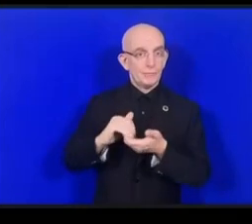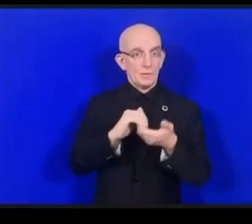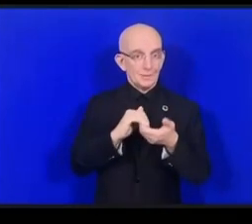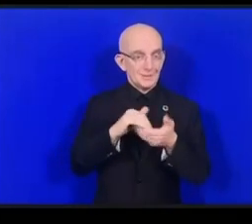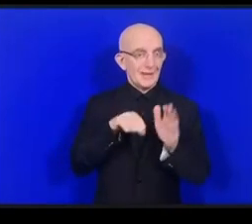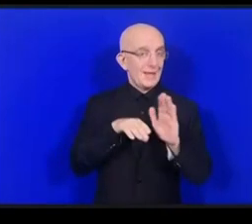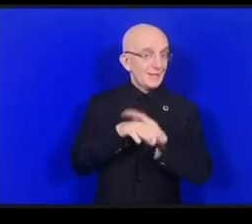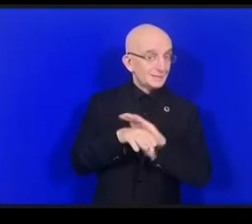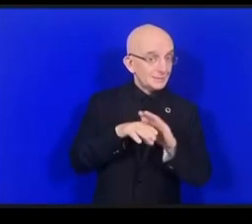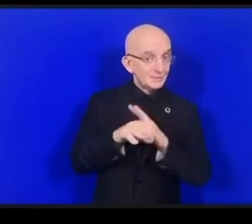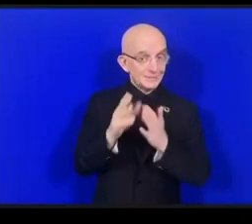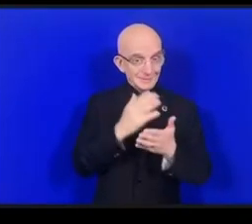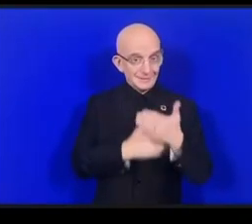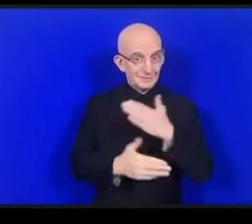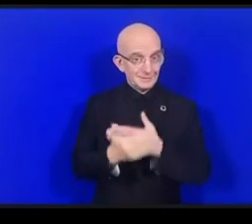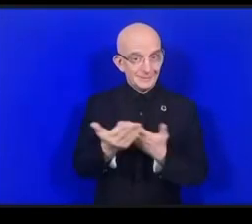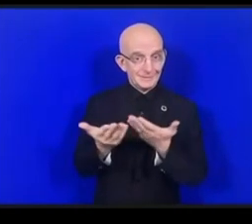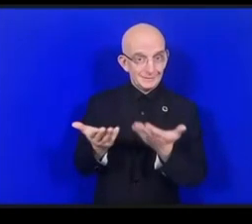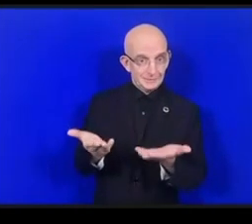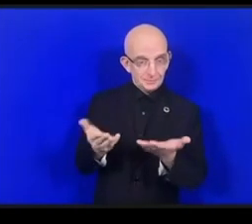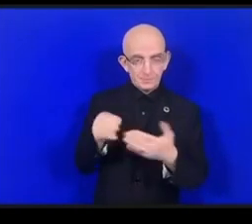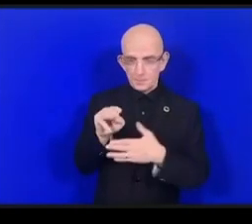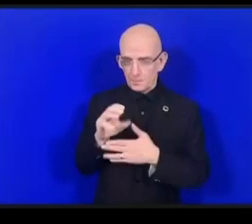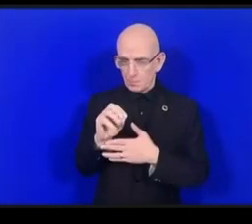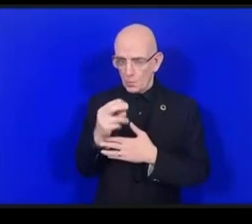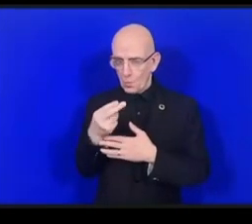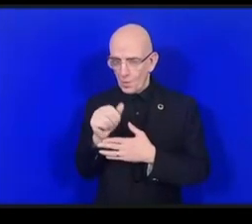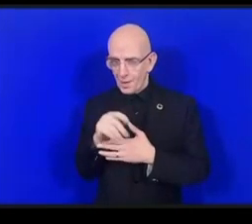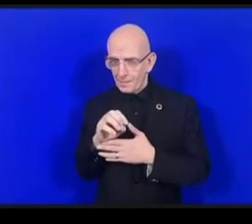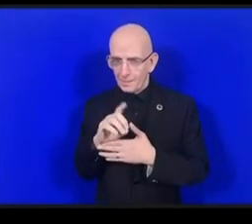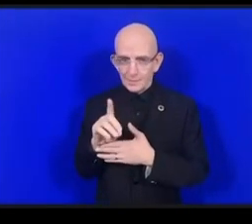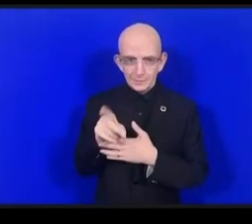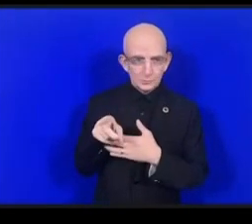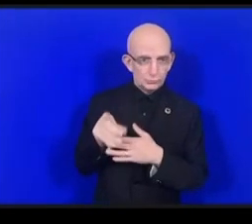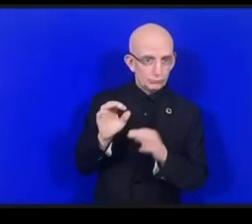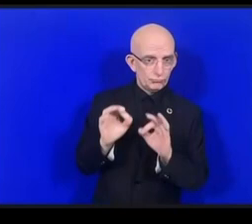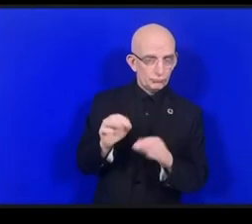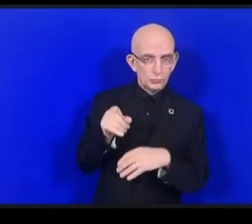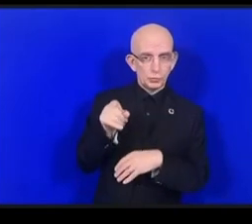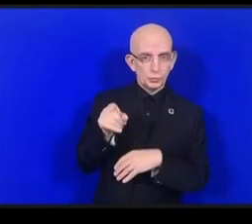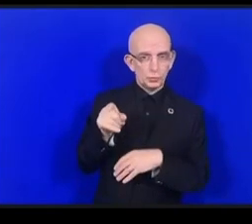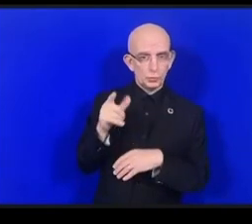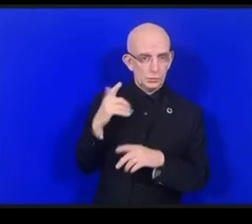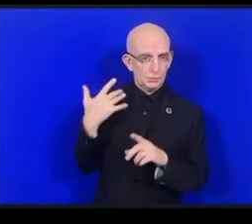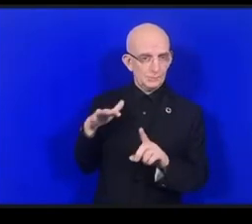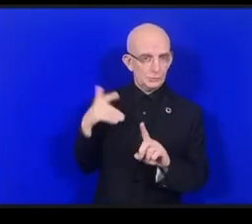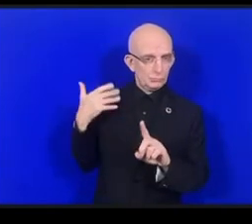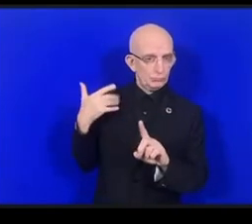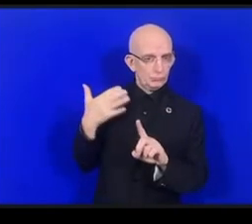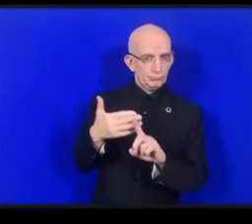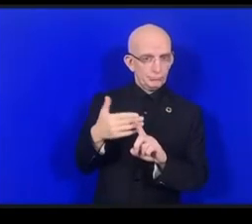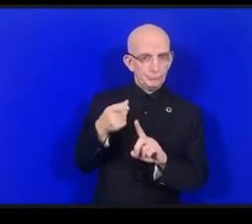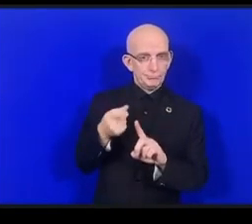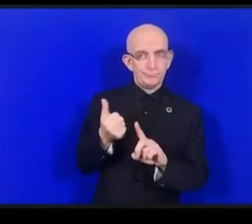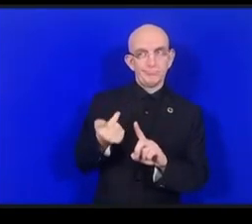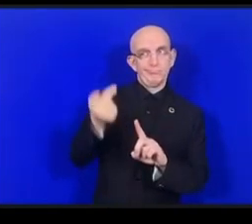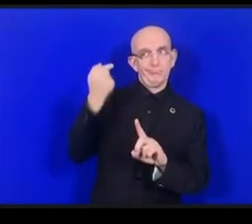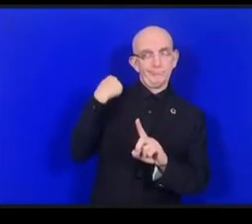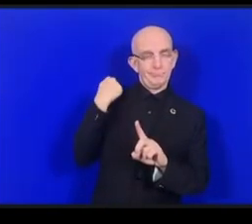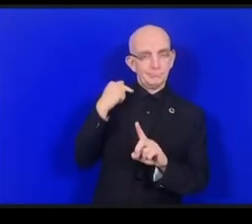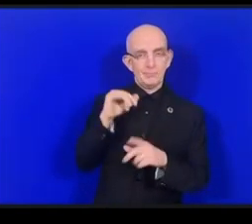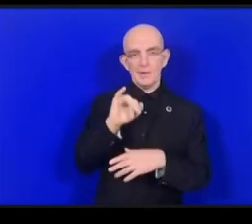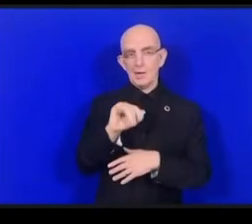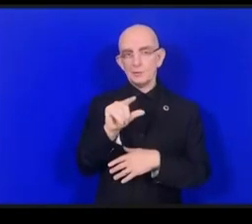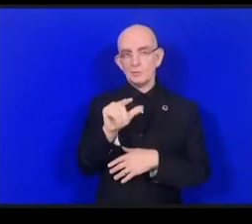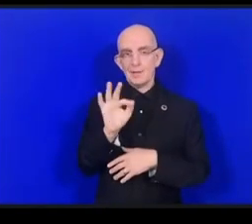early established in the IGF, One Dynamic Coalition. And as far as I know, you have been working even when